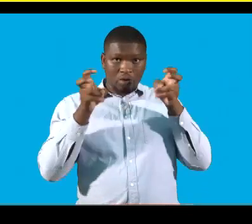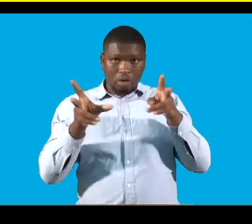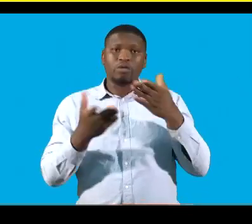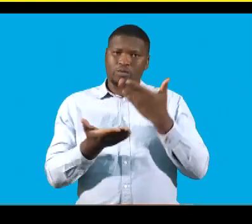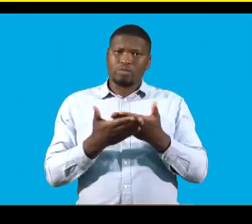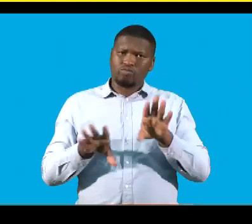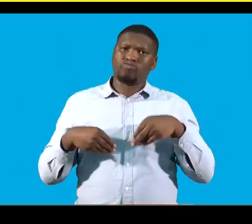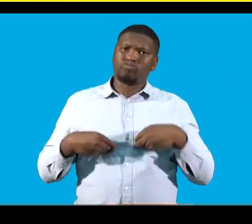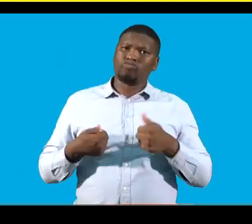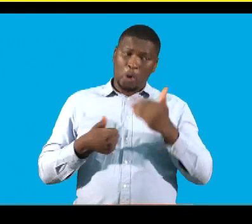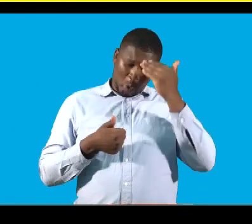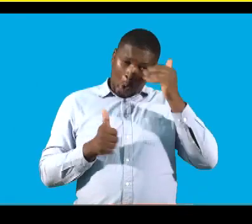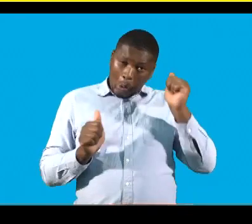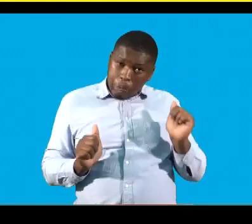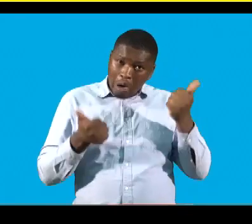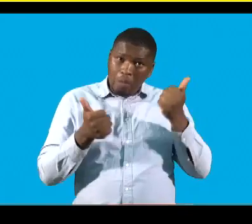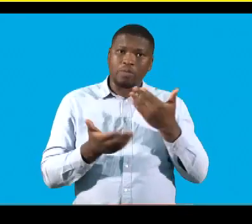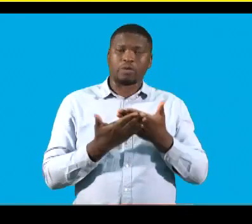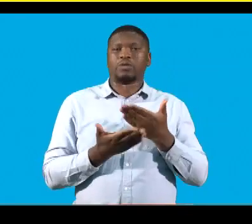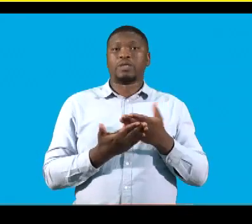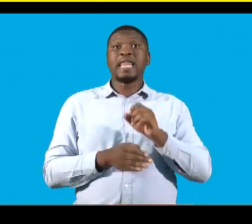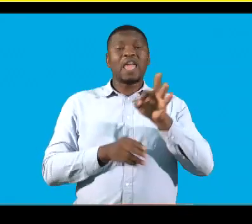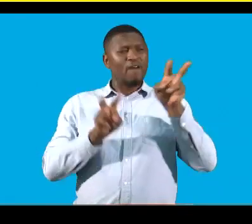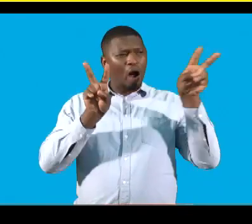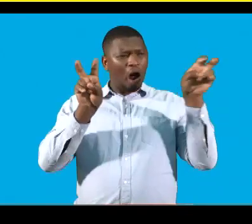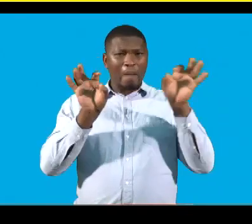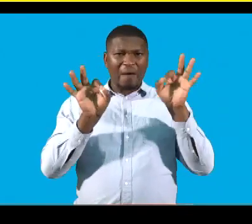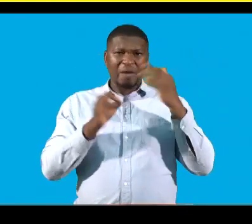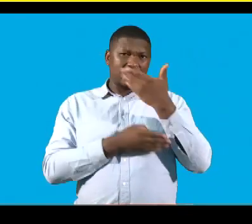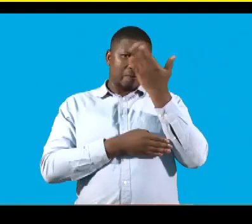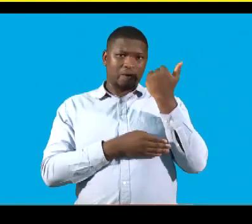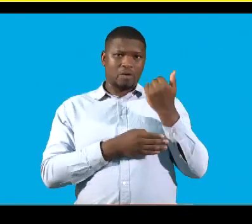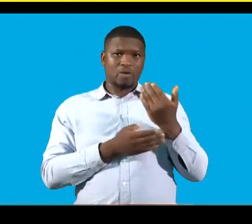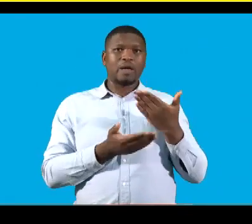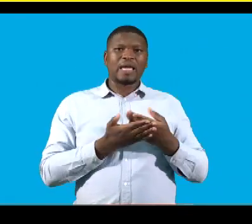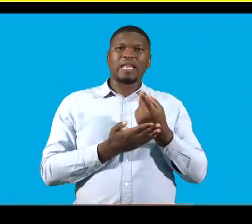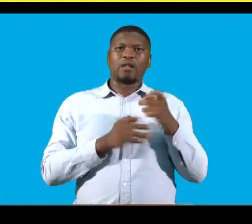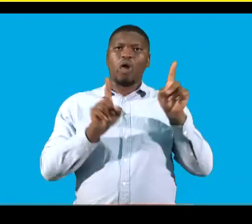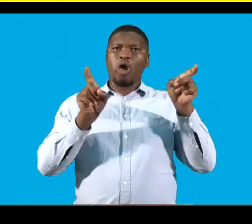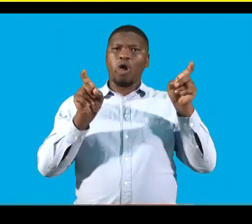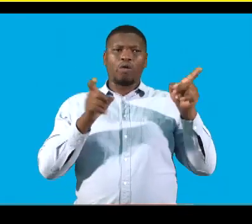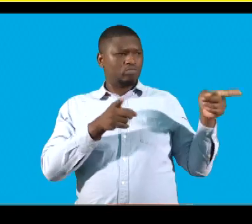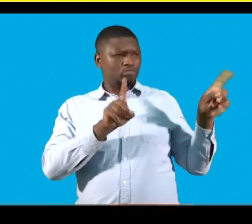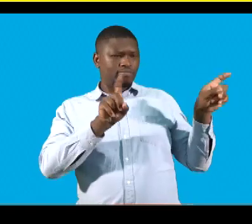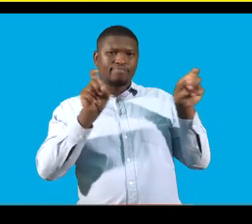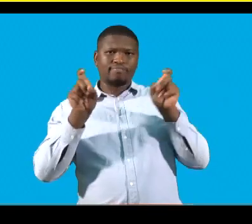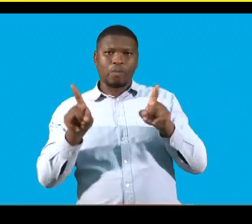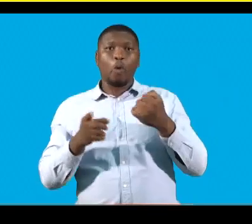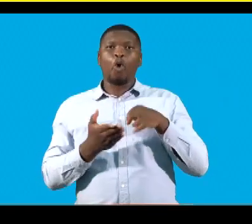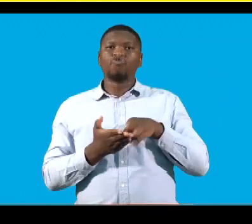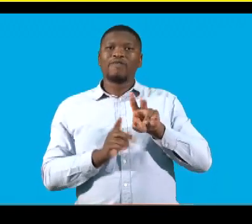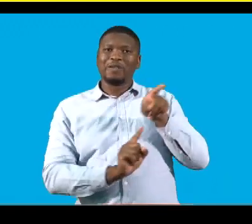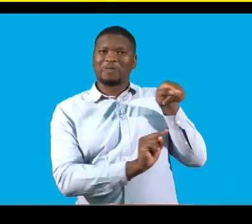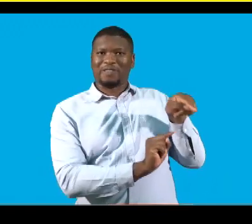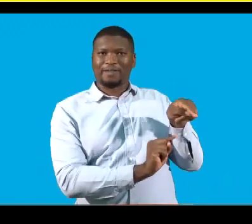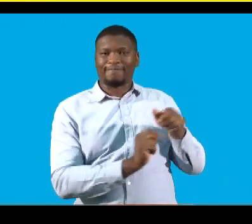you know it really well. So if you do not know the quotes very well, then rather paraphrase or refer